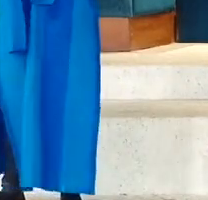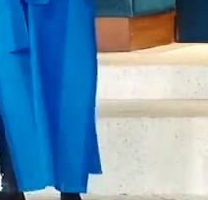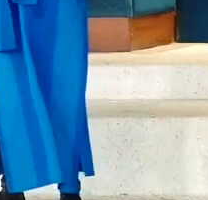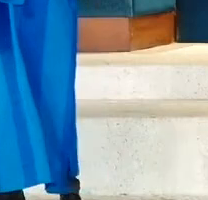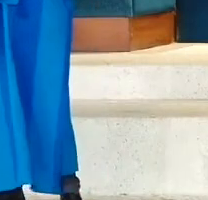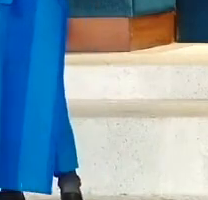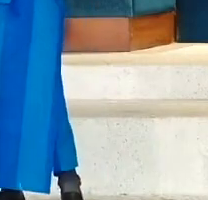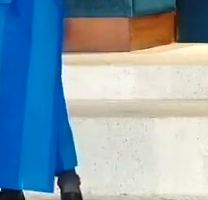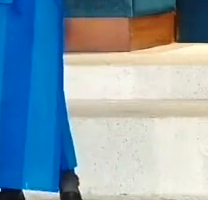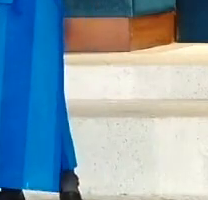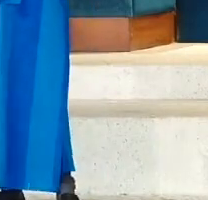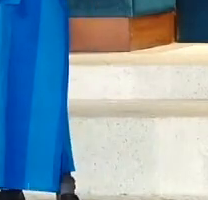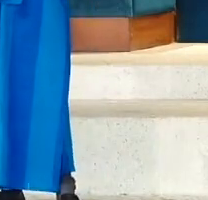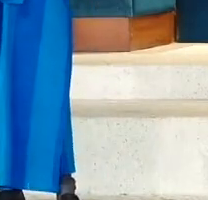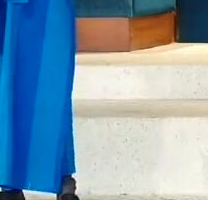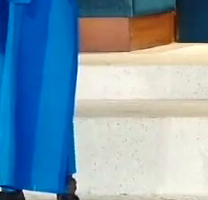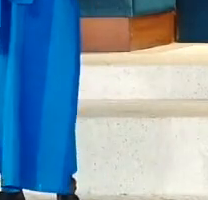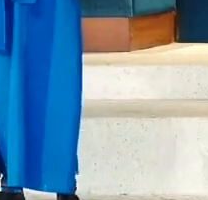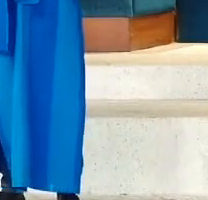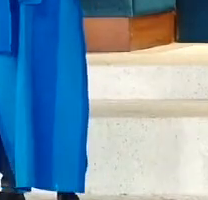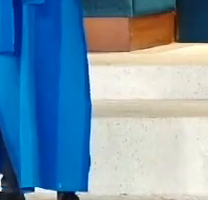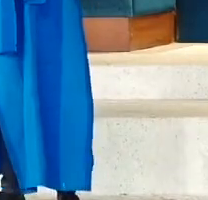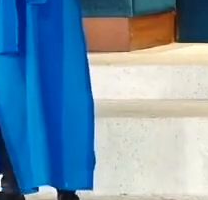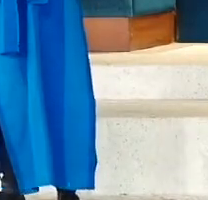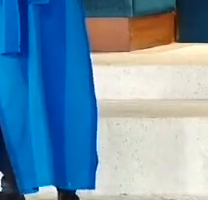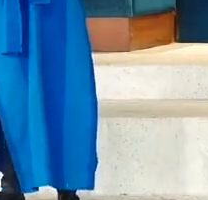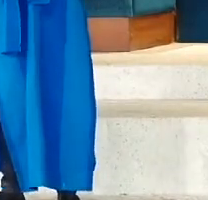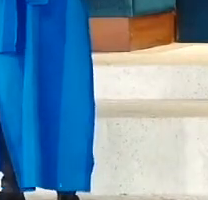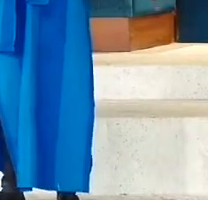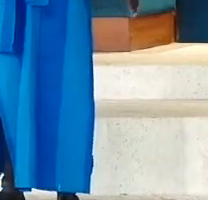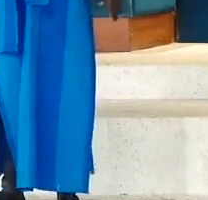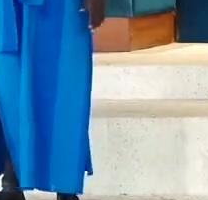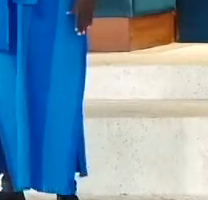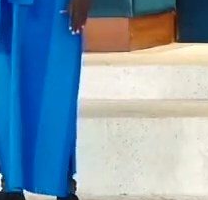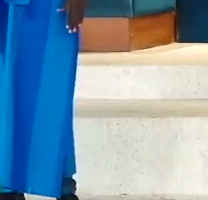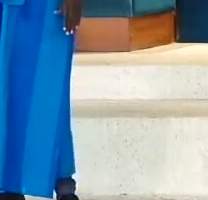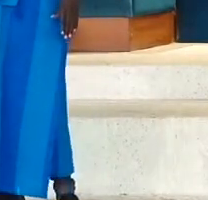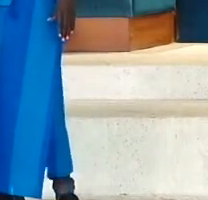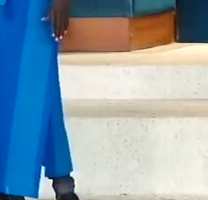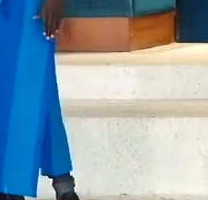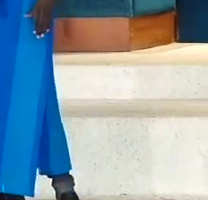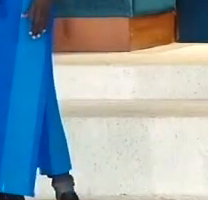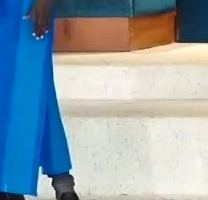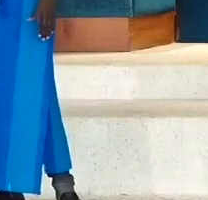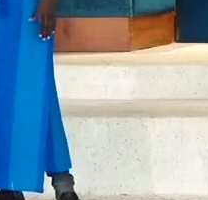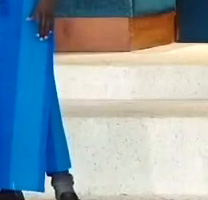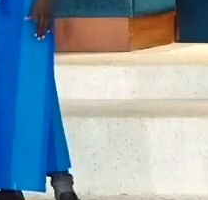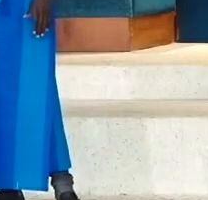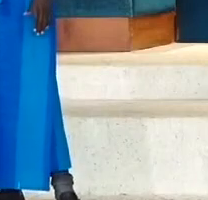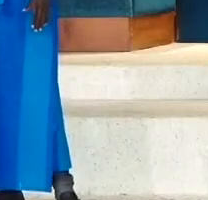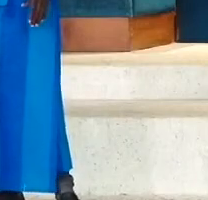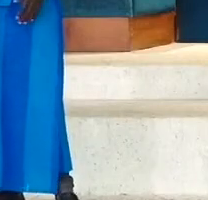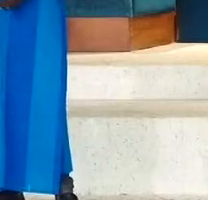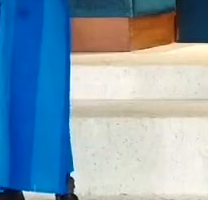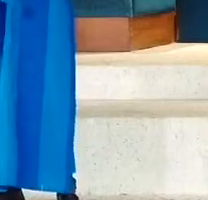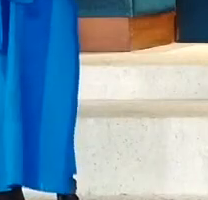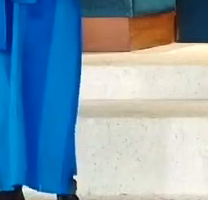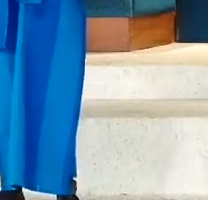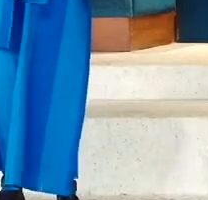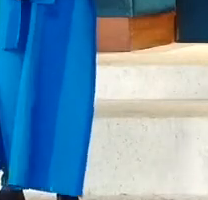the way. Beach in the town of Cyprus, all the busy